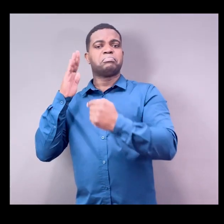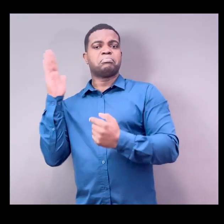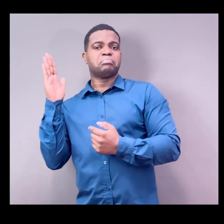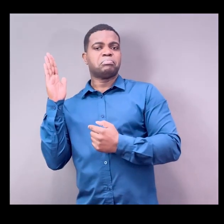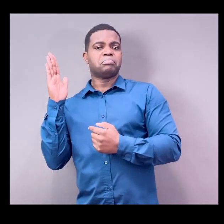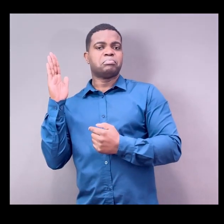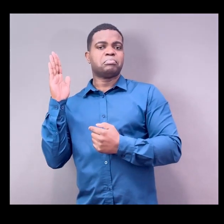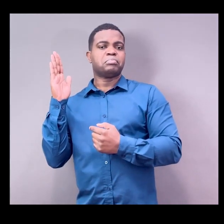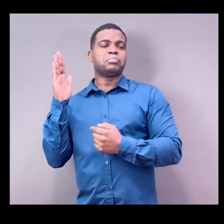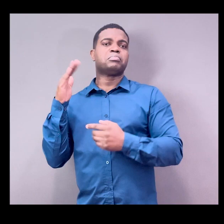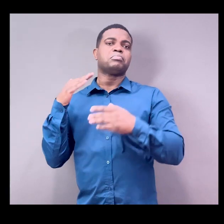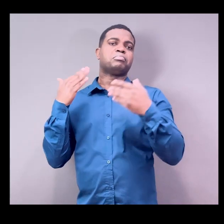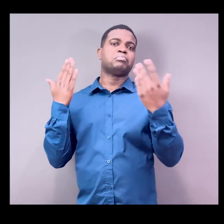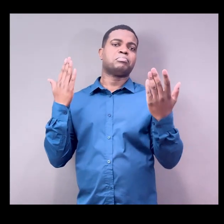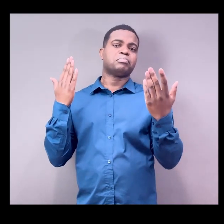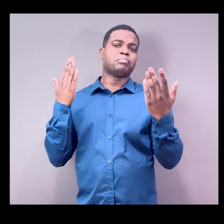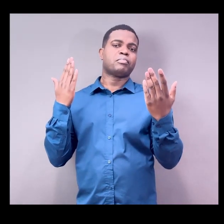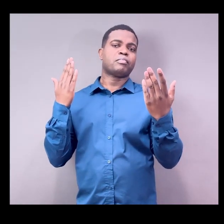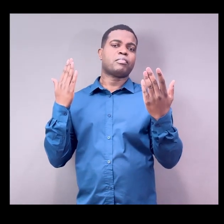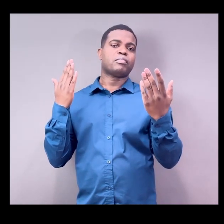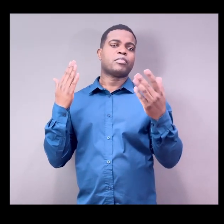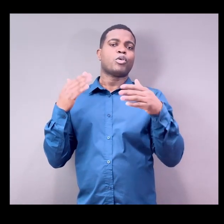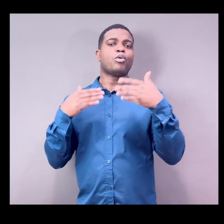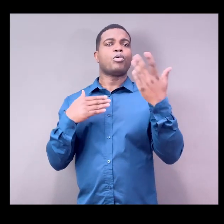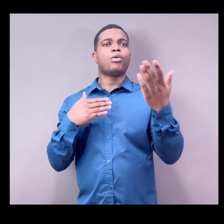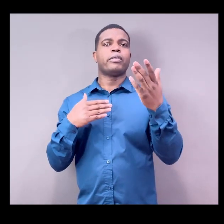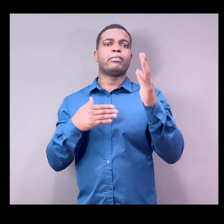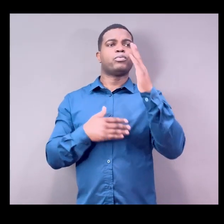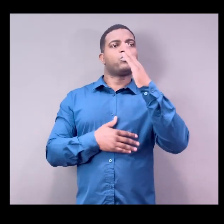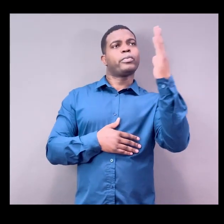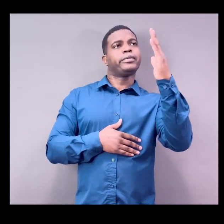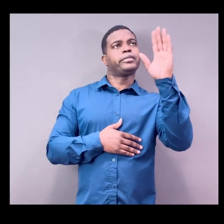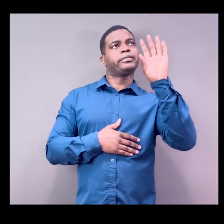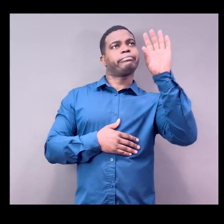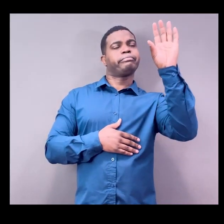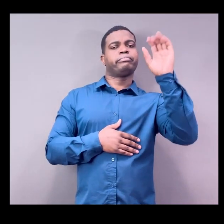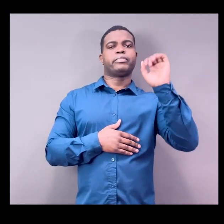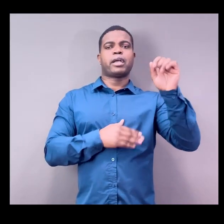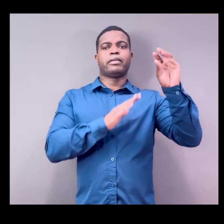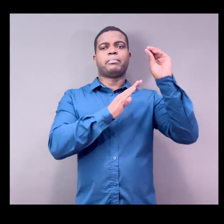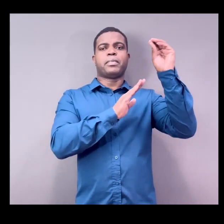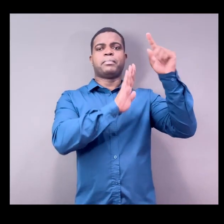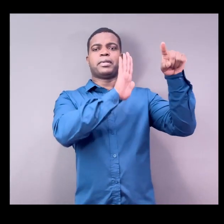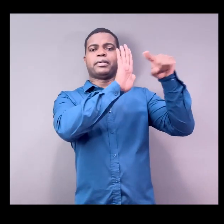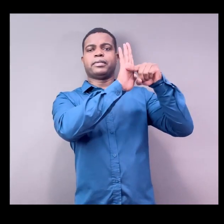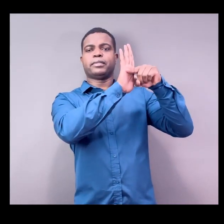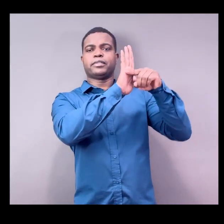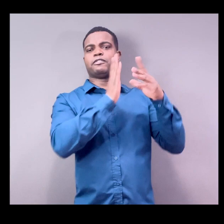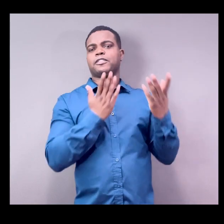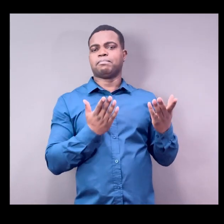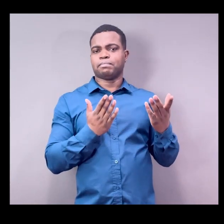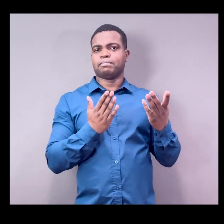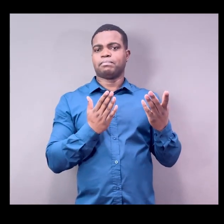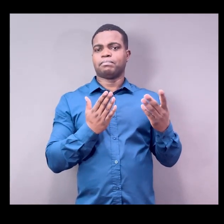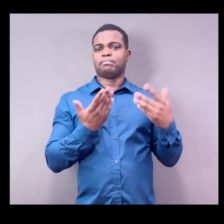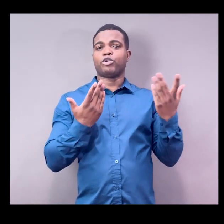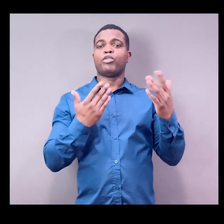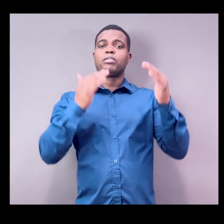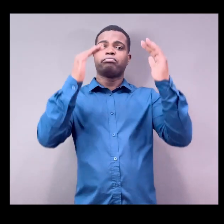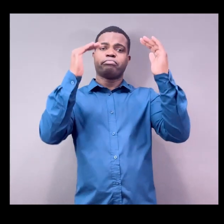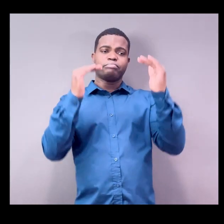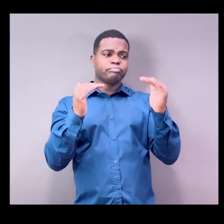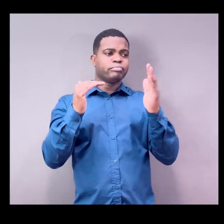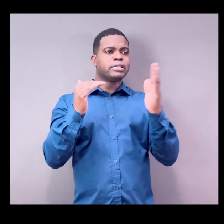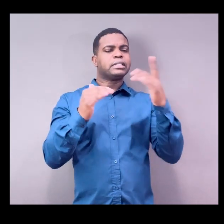positive, the left upper quadrant, the right upper quadrant as negative, then the